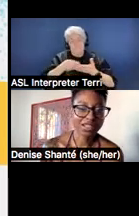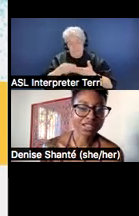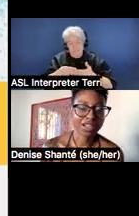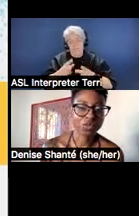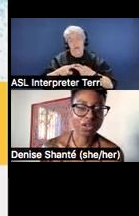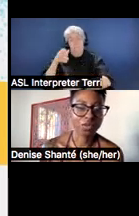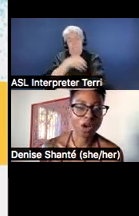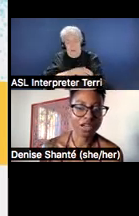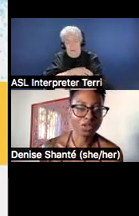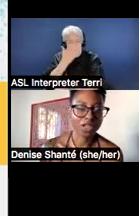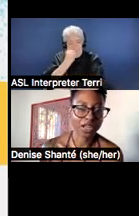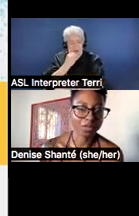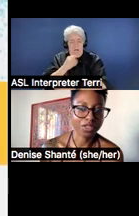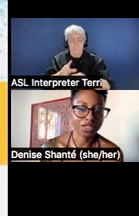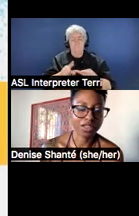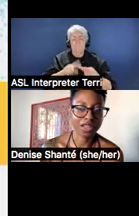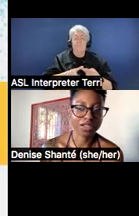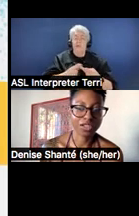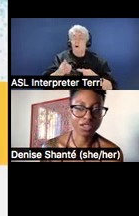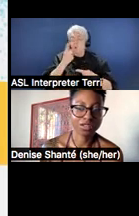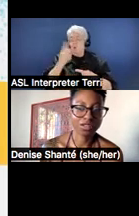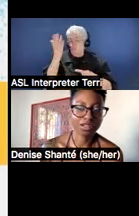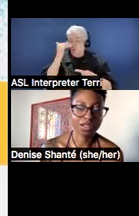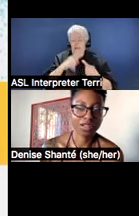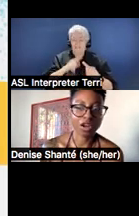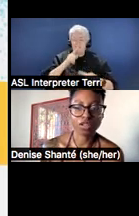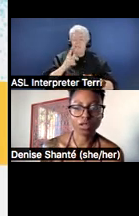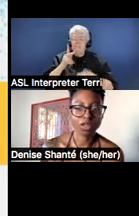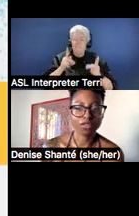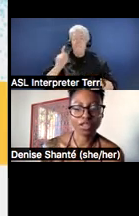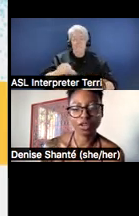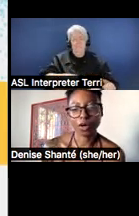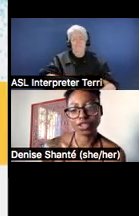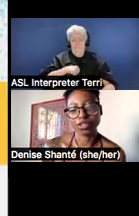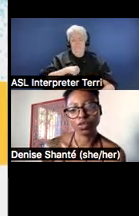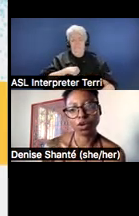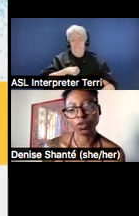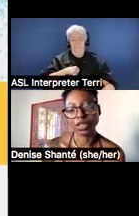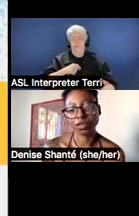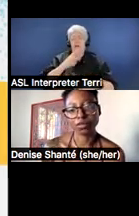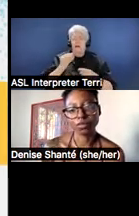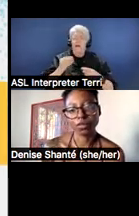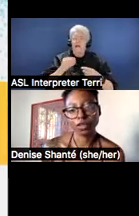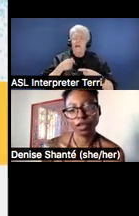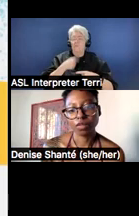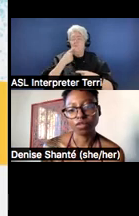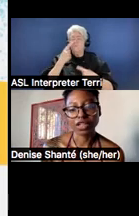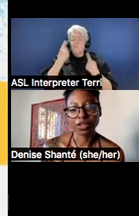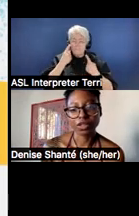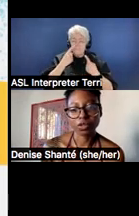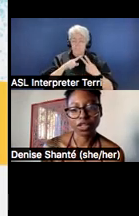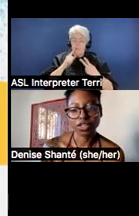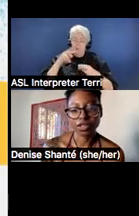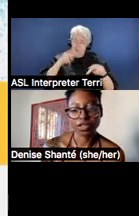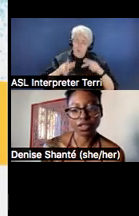Dignity is one of the whys we named in that session. It also lives in the questions we're holding.